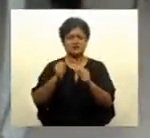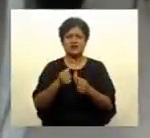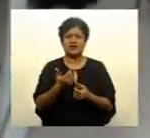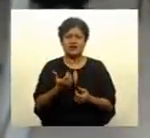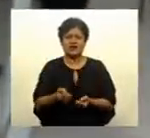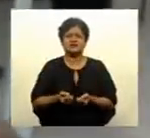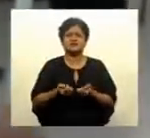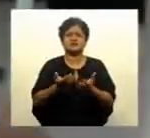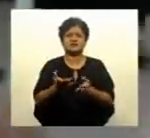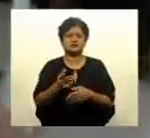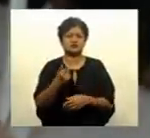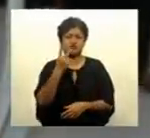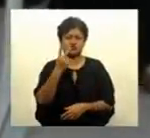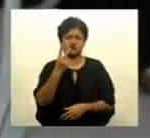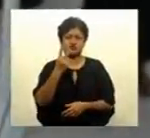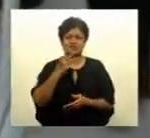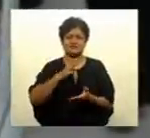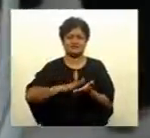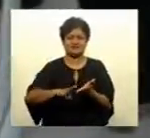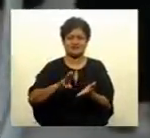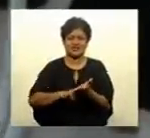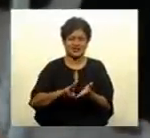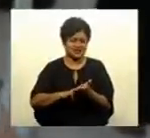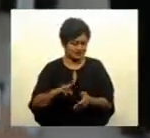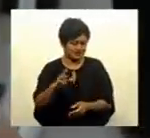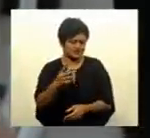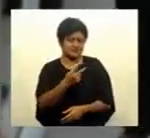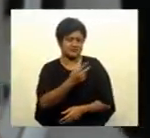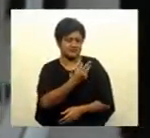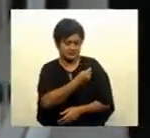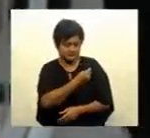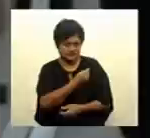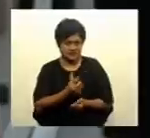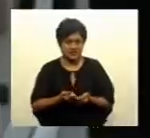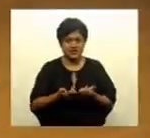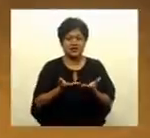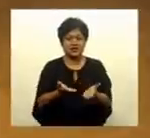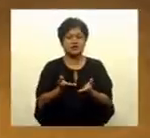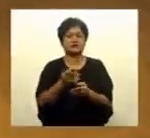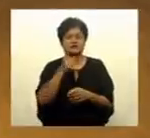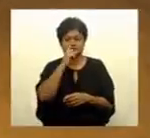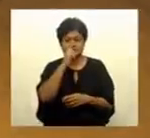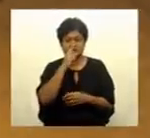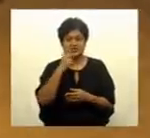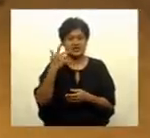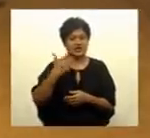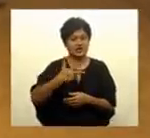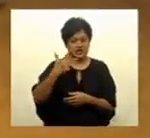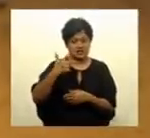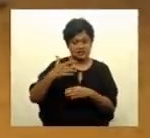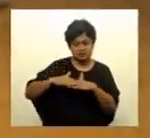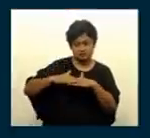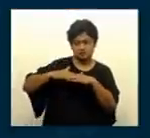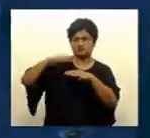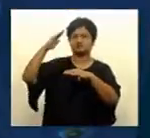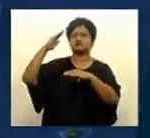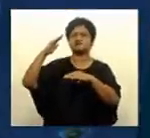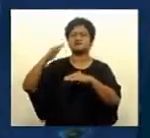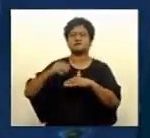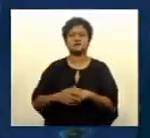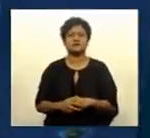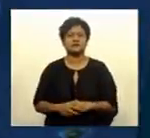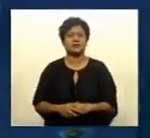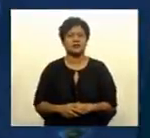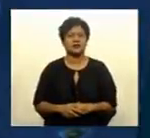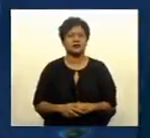2 billion doses of the Oxford AstraZeneca COVID-19 vaccine to people aged 18 years and older. A team of experts